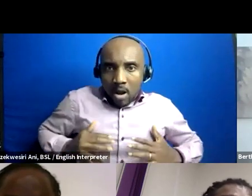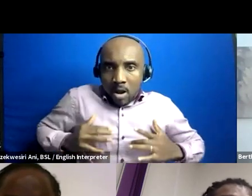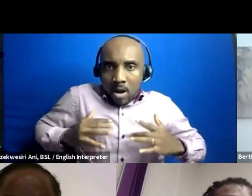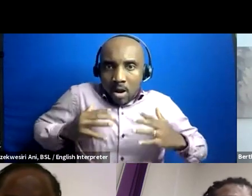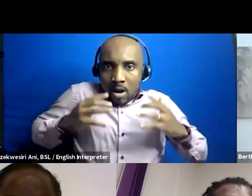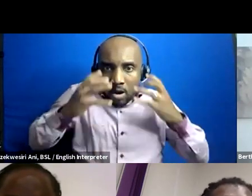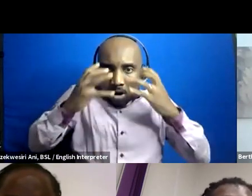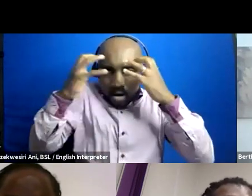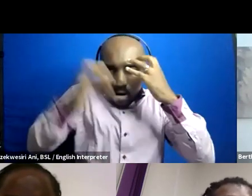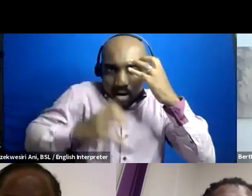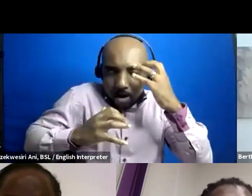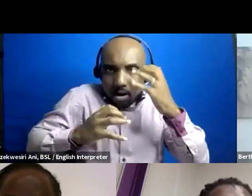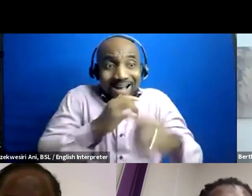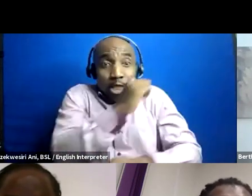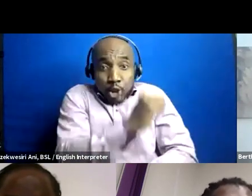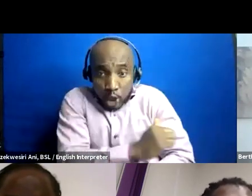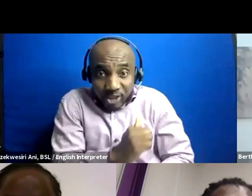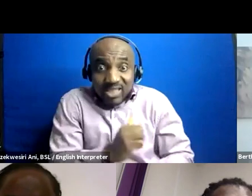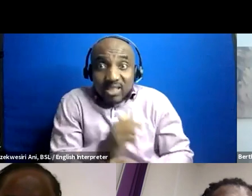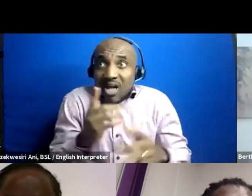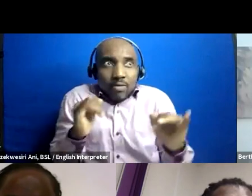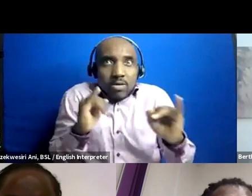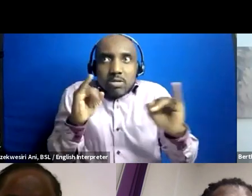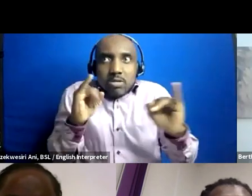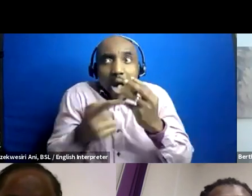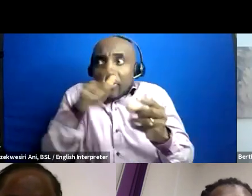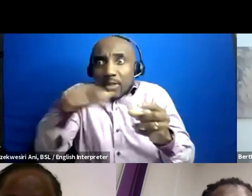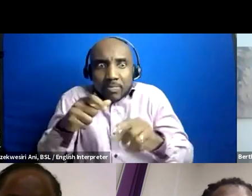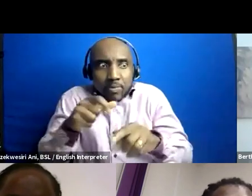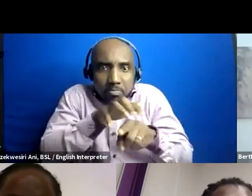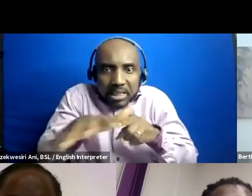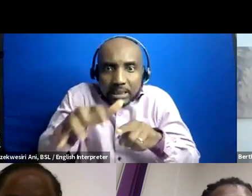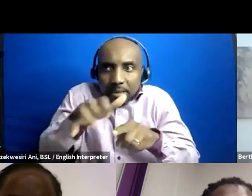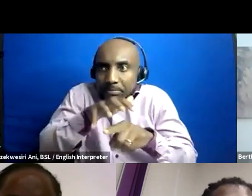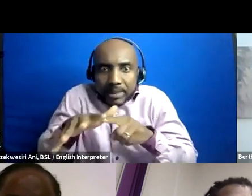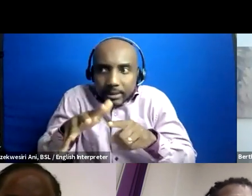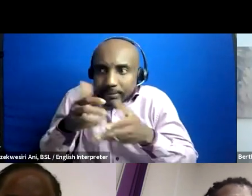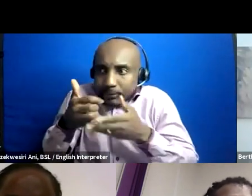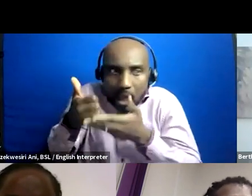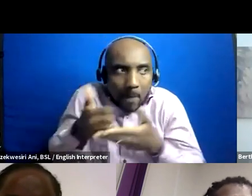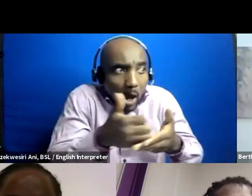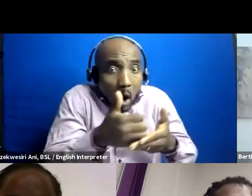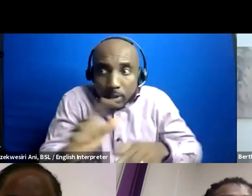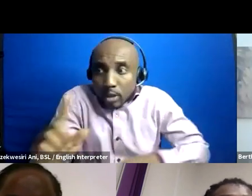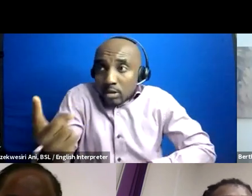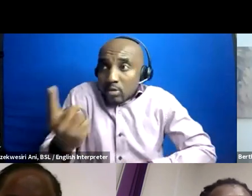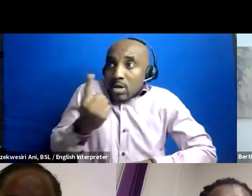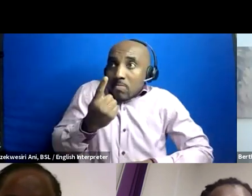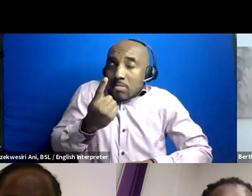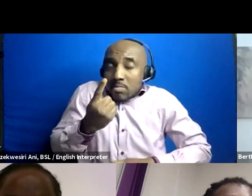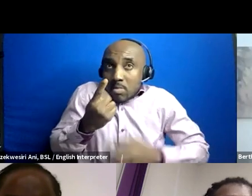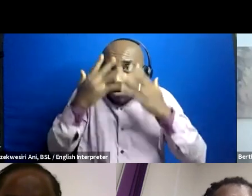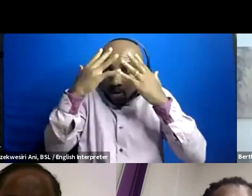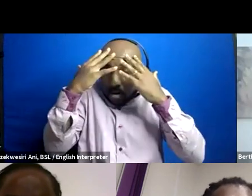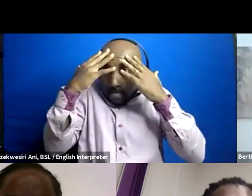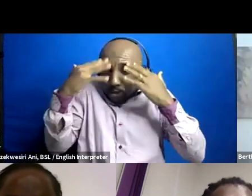people dealing with literal blood, whatever it is that they're dealing with. And sometimes you coming in with mental health can